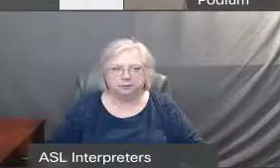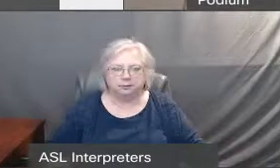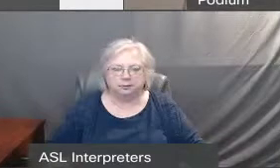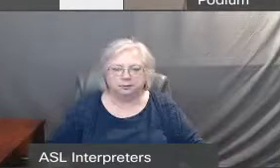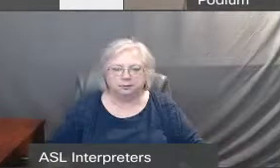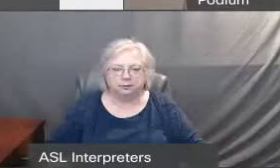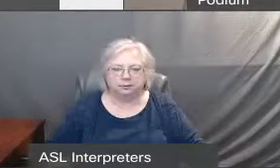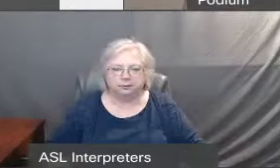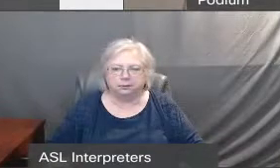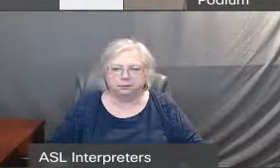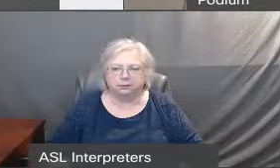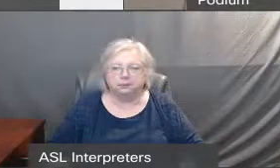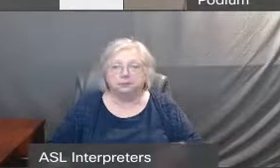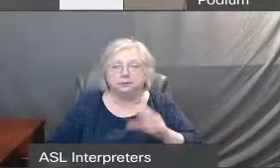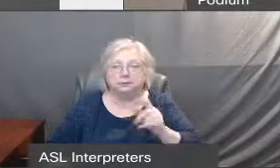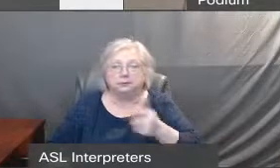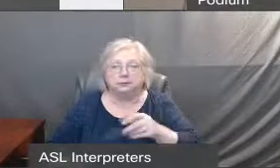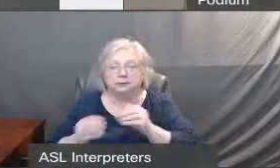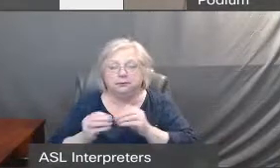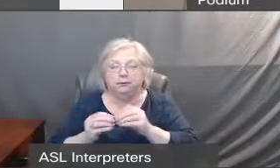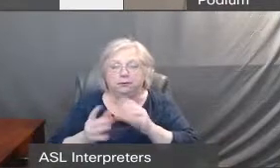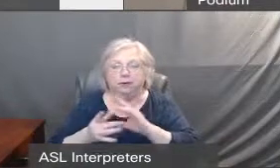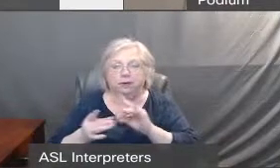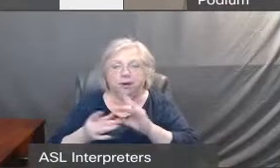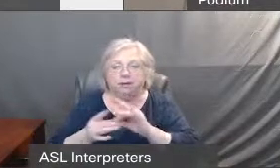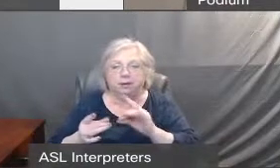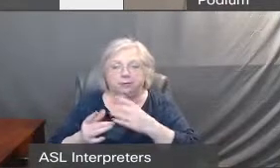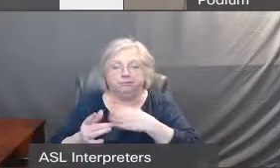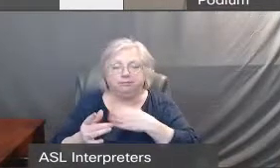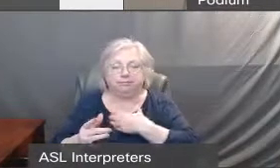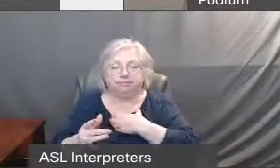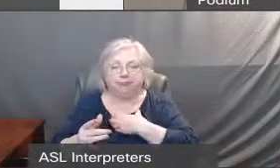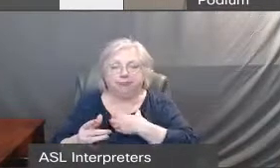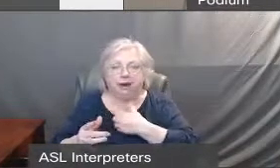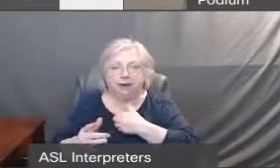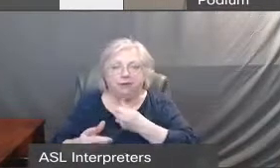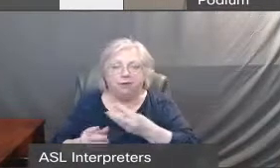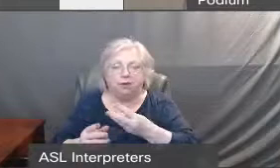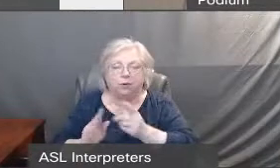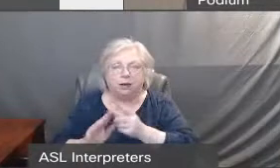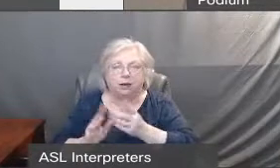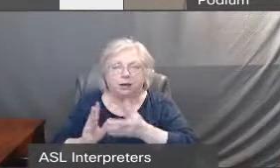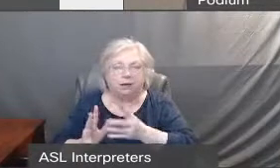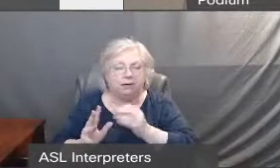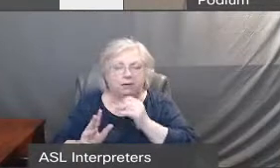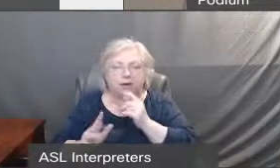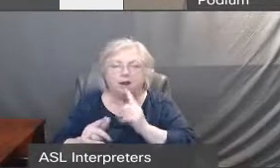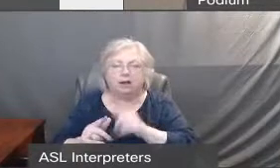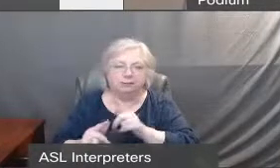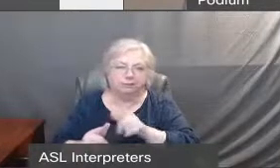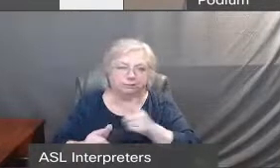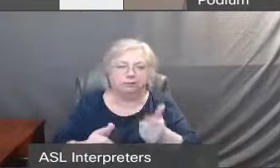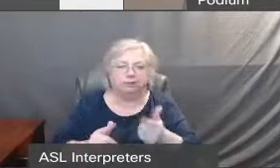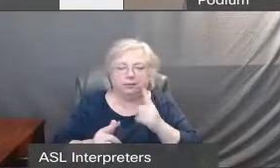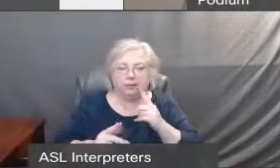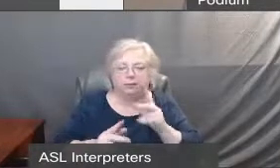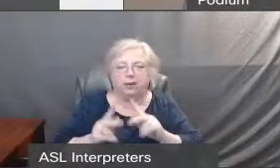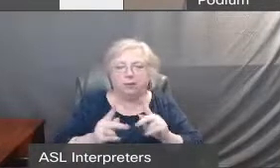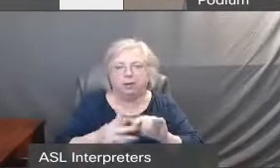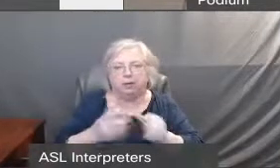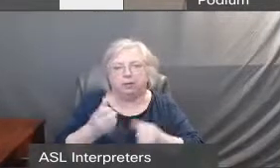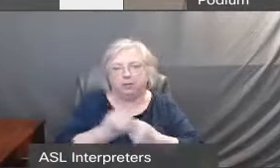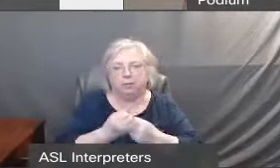Okay, any other comments in opposition? We do have a few minutes. If not, we'll move forward to those in support of.